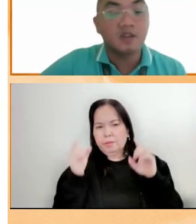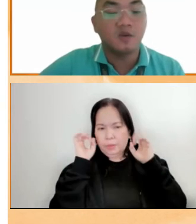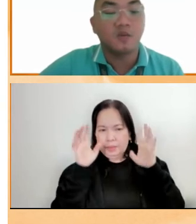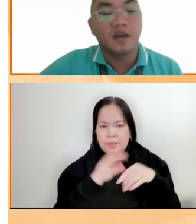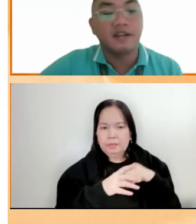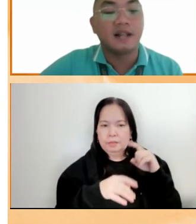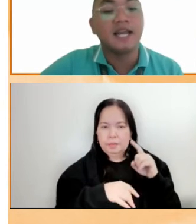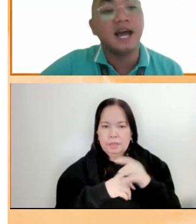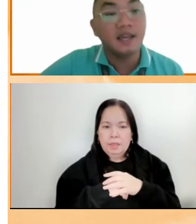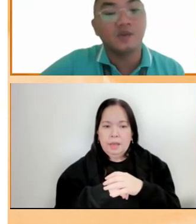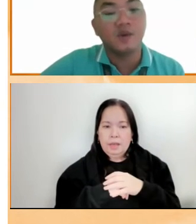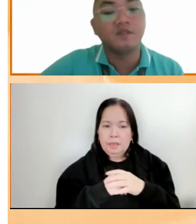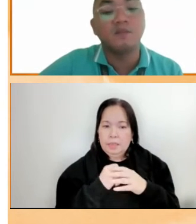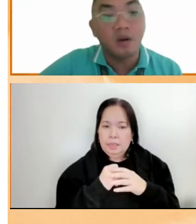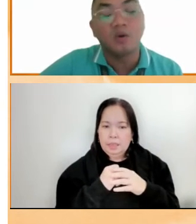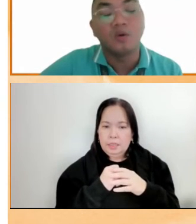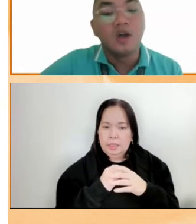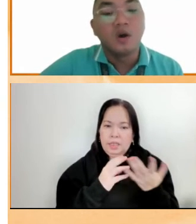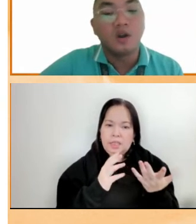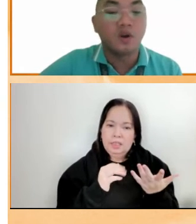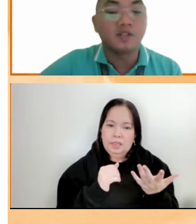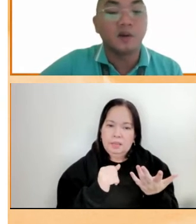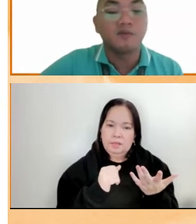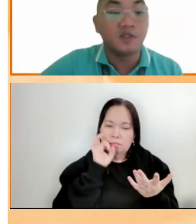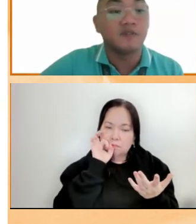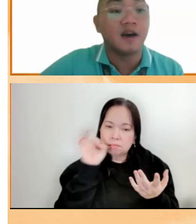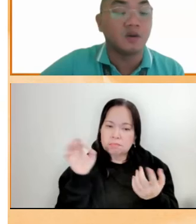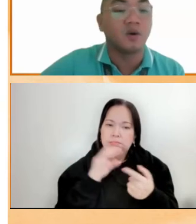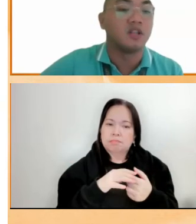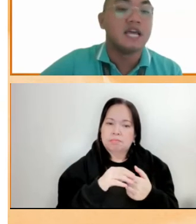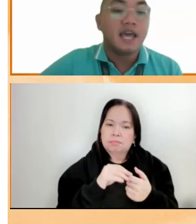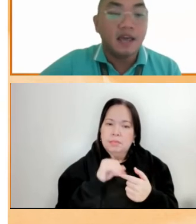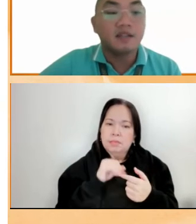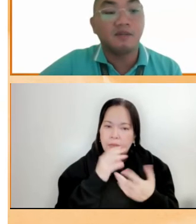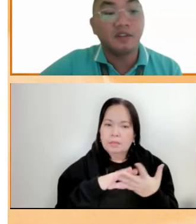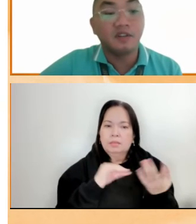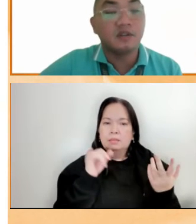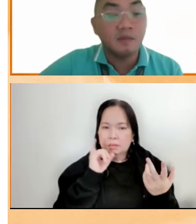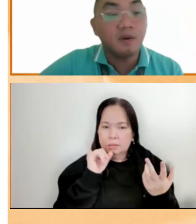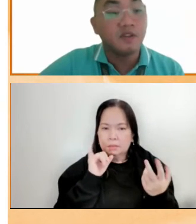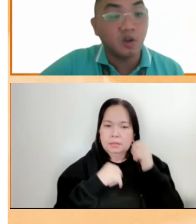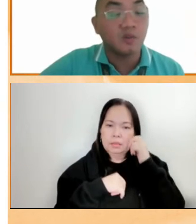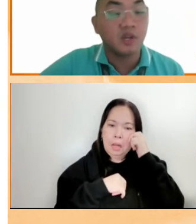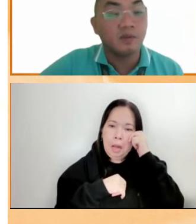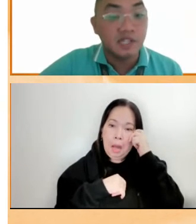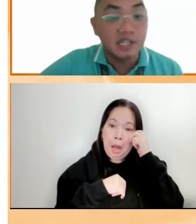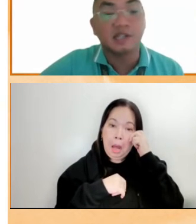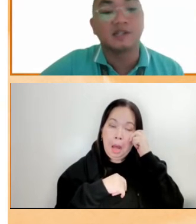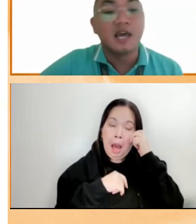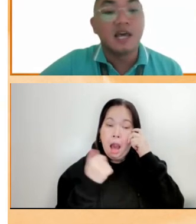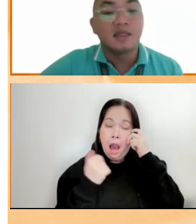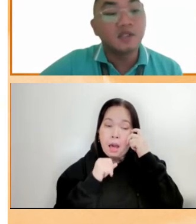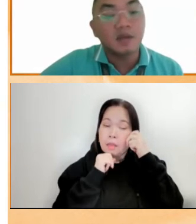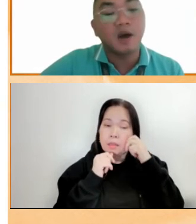physical inactivity, we have unhealthy diets, we have tobacco, and of course, harmful use of alcohol. And some of the non-communicable